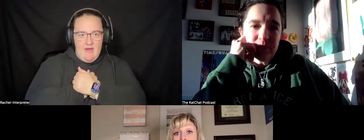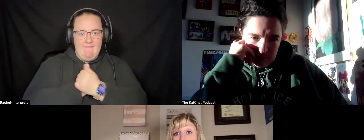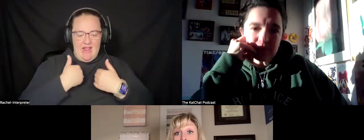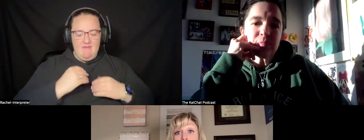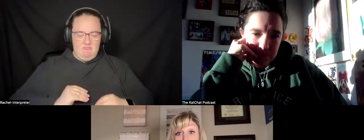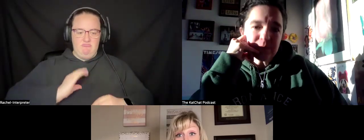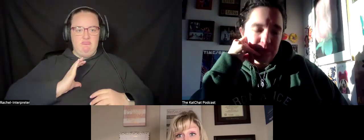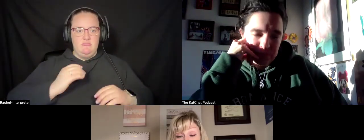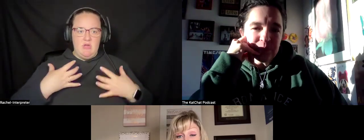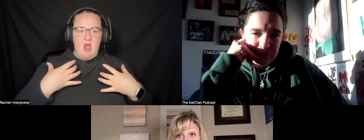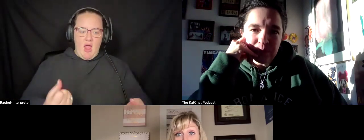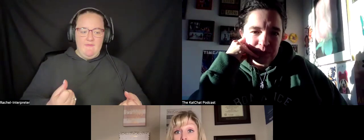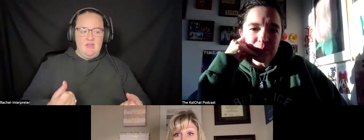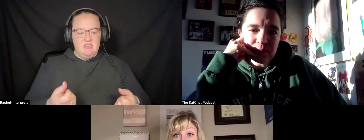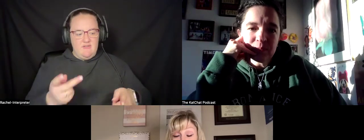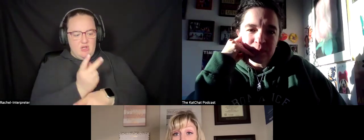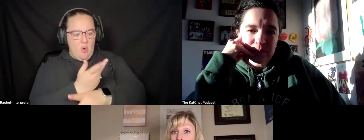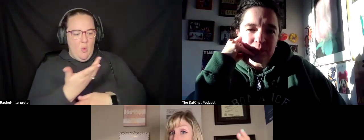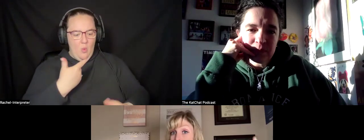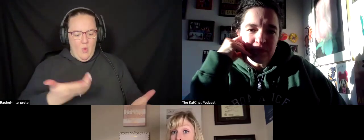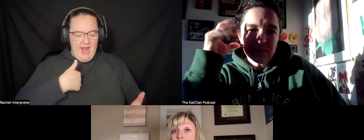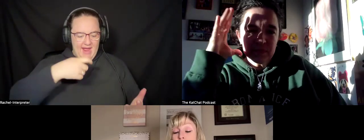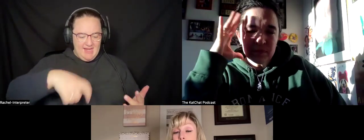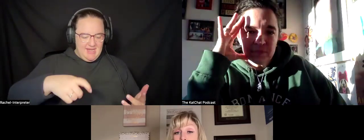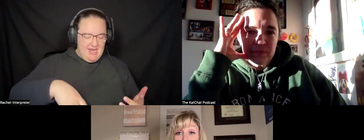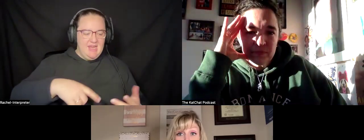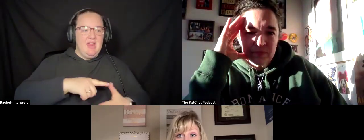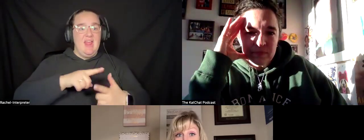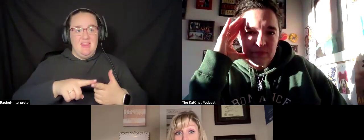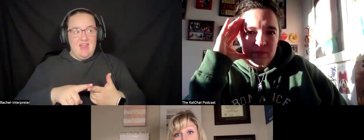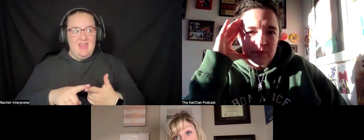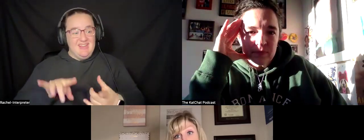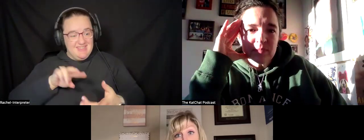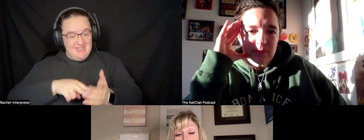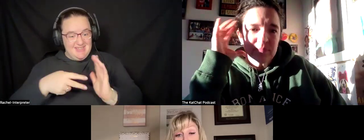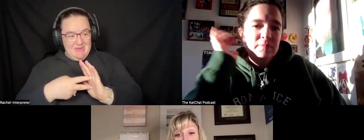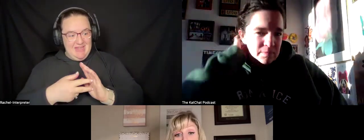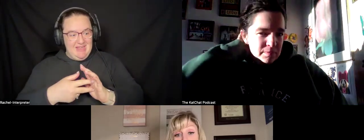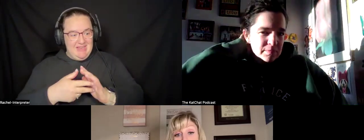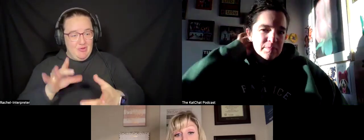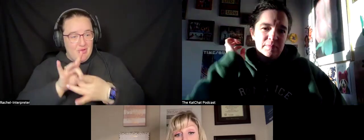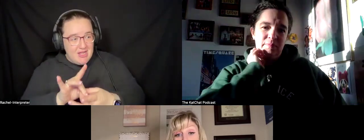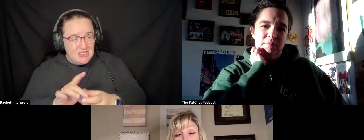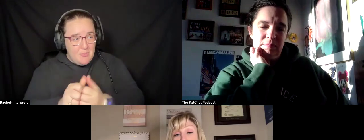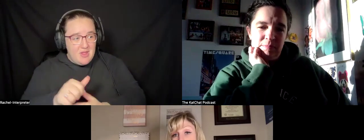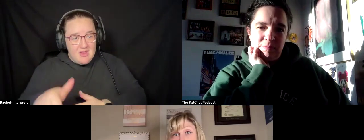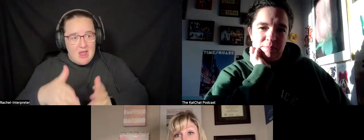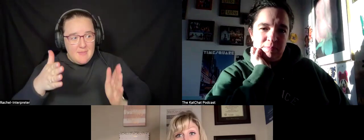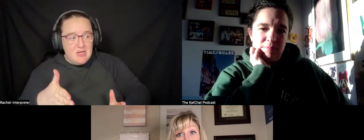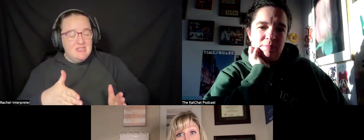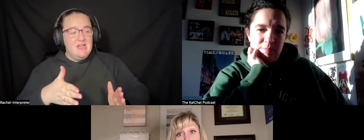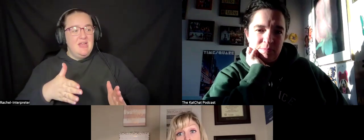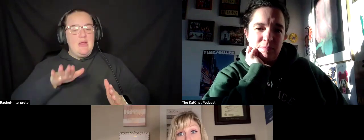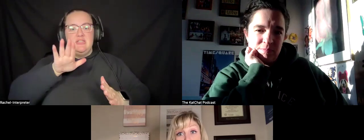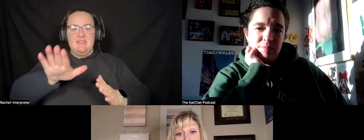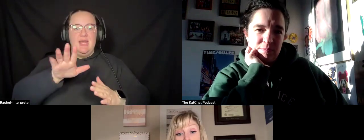figure out what they individually needed, and then if that also meant a relationship or a partnership or whatever else, but it was kind of their journey